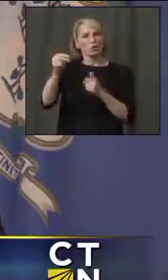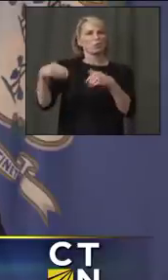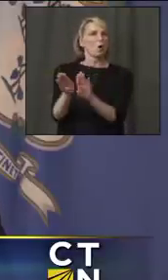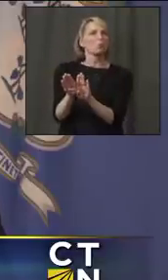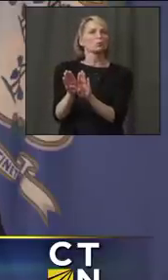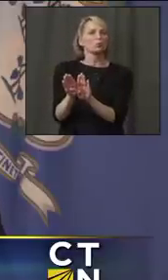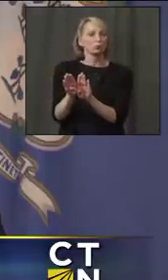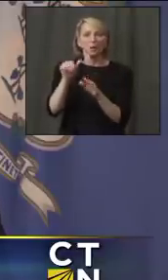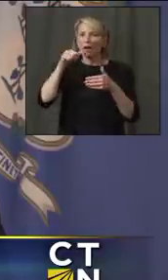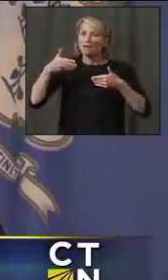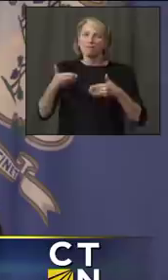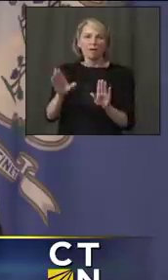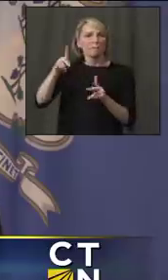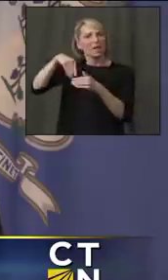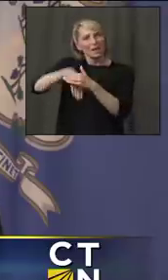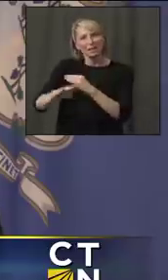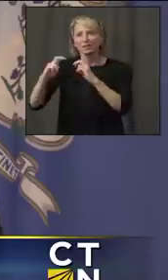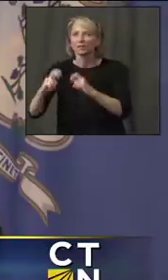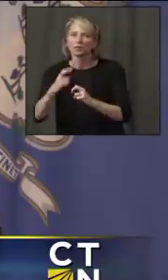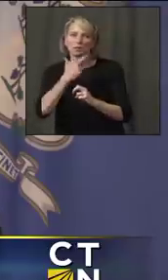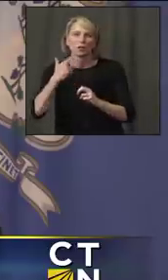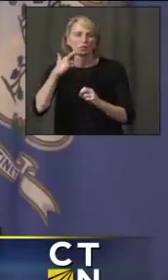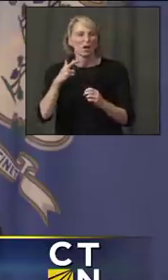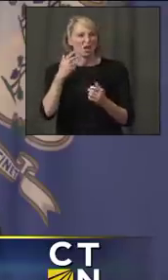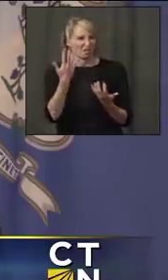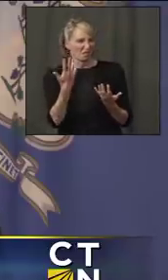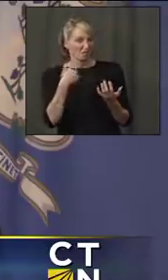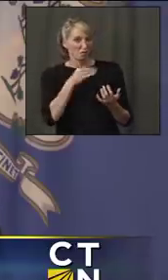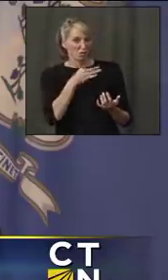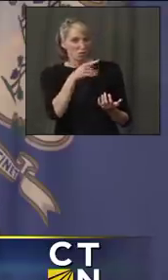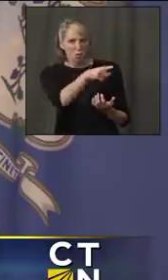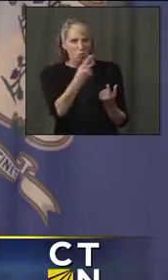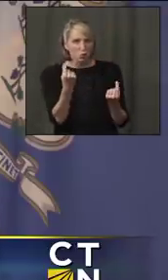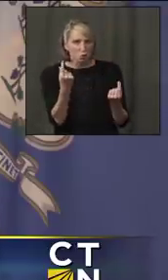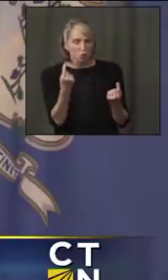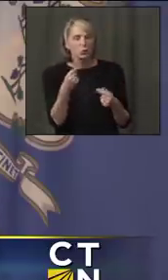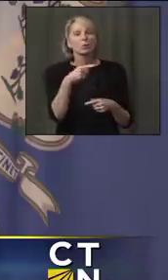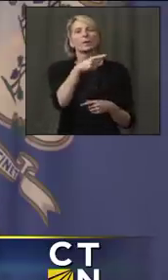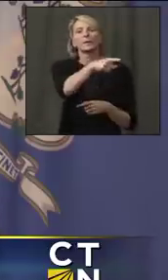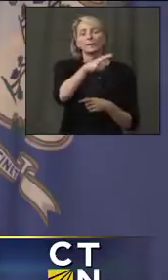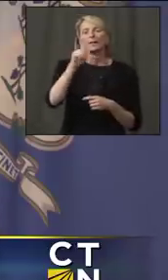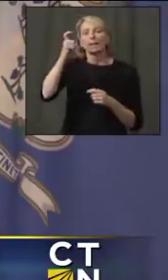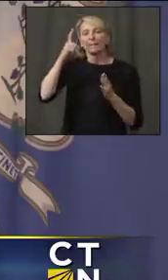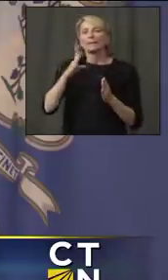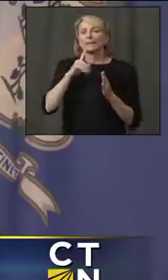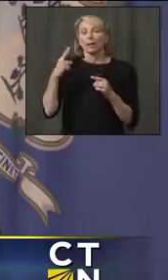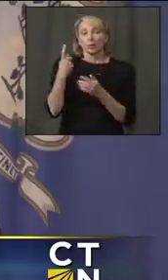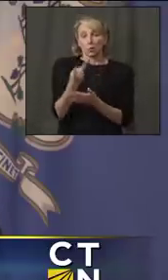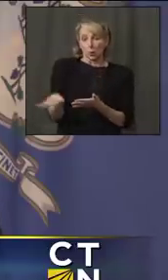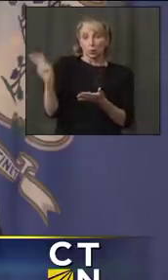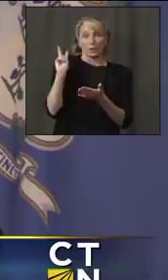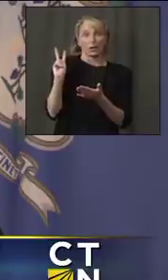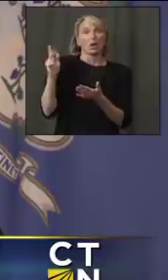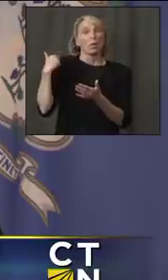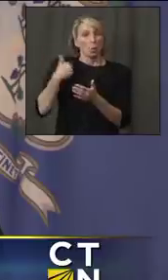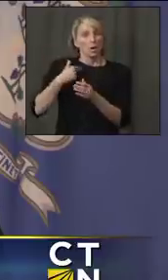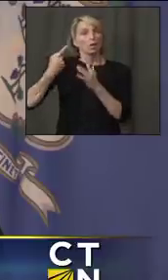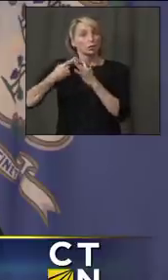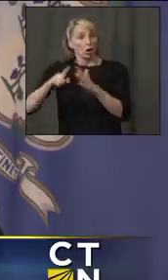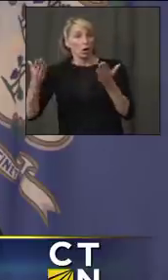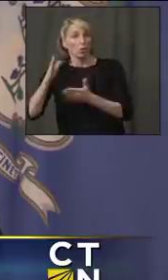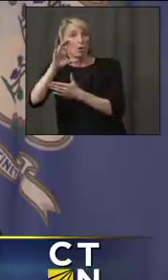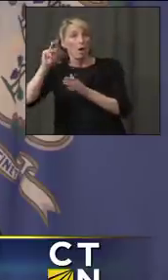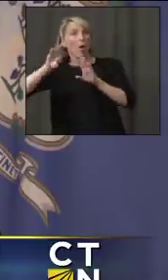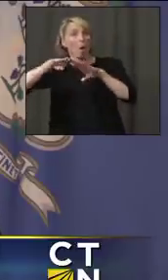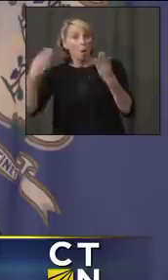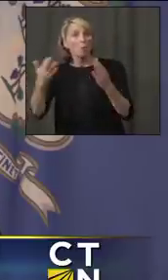opened indoors about almost 2 weeks ago, 50% capacity. So far, I think it looks like we're in a very